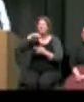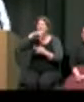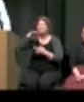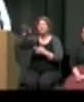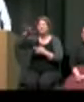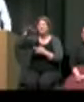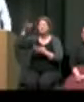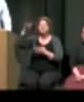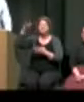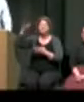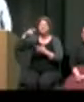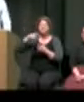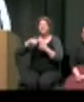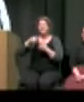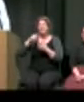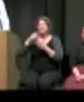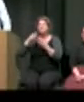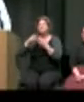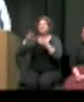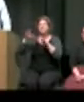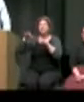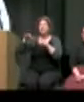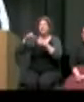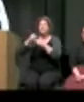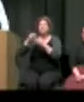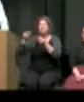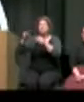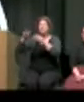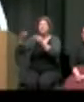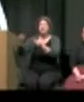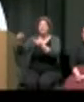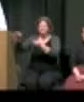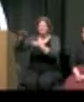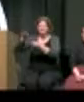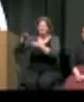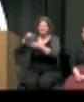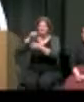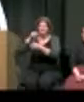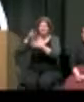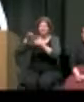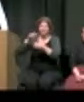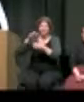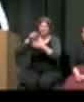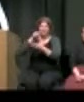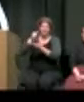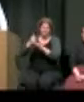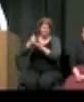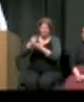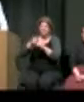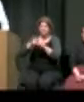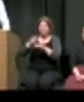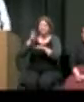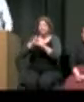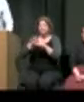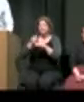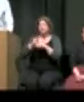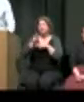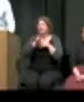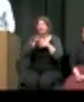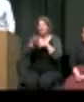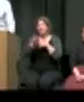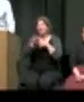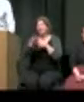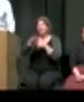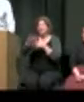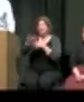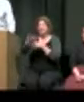here as well. There's soft spots. The rain hasn't helped. So it's been tough to try and truck it out to the